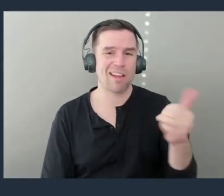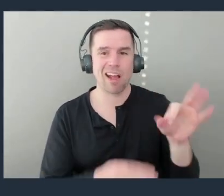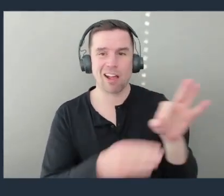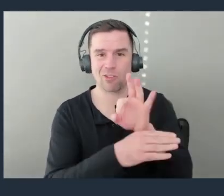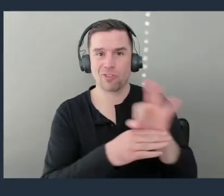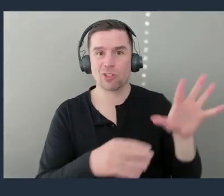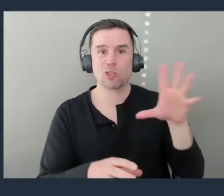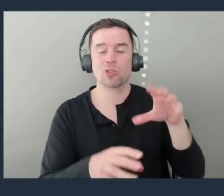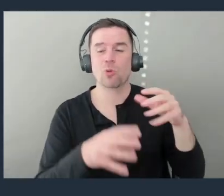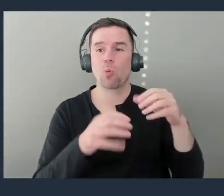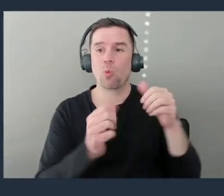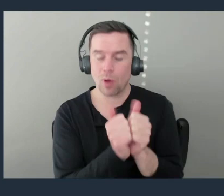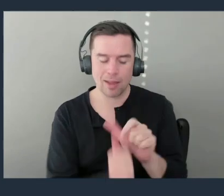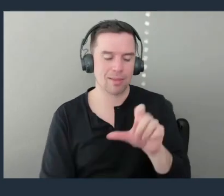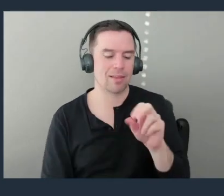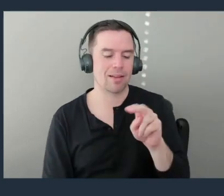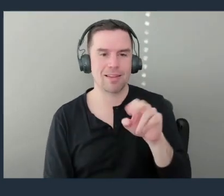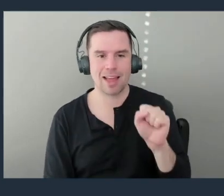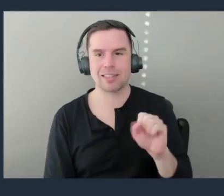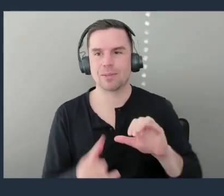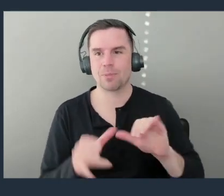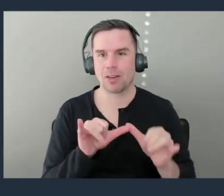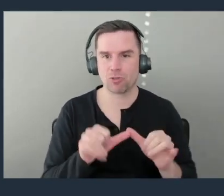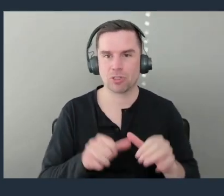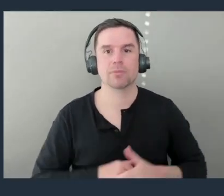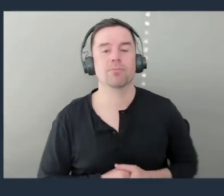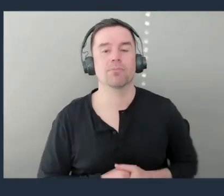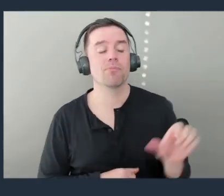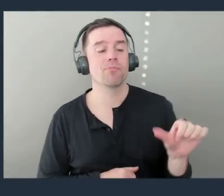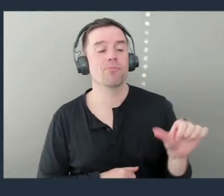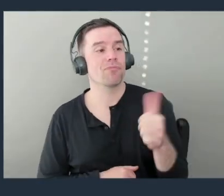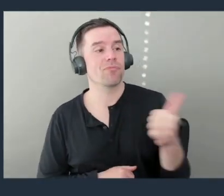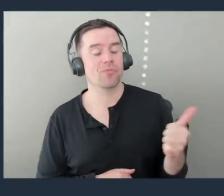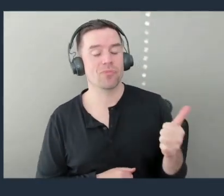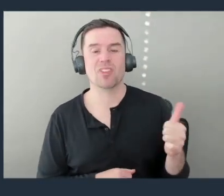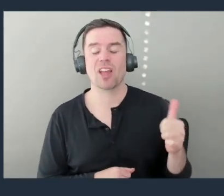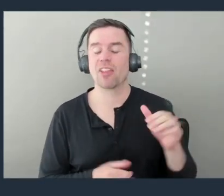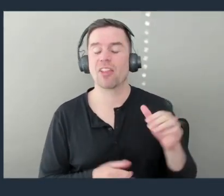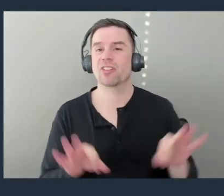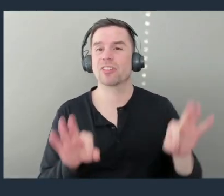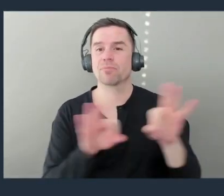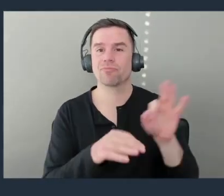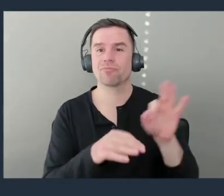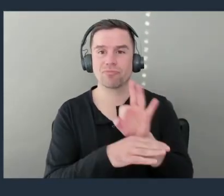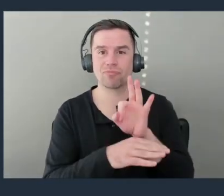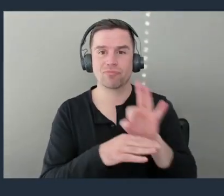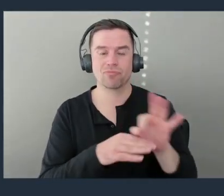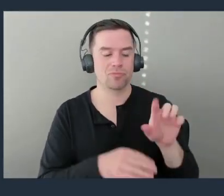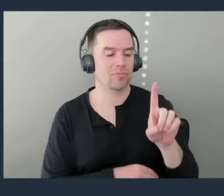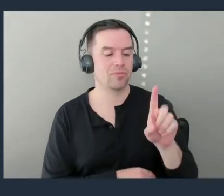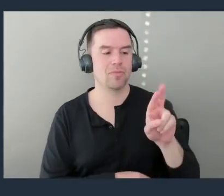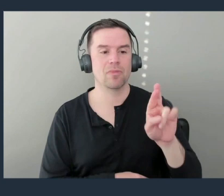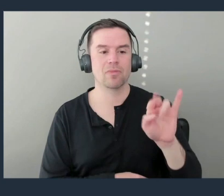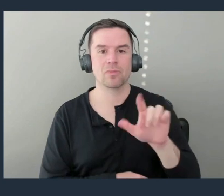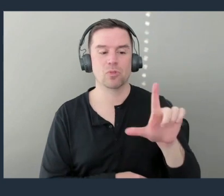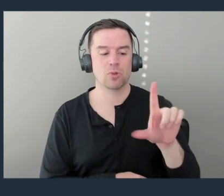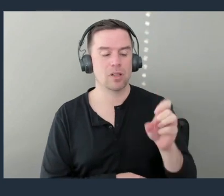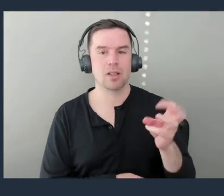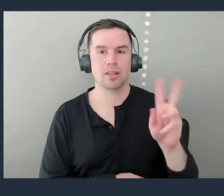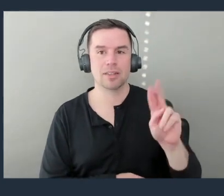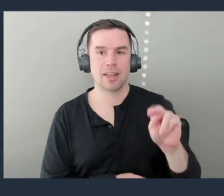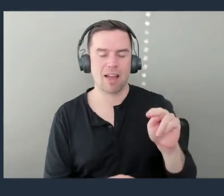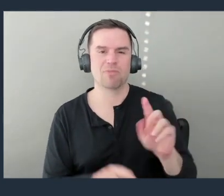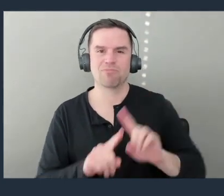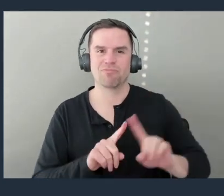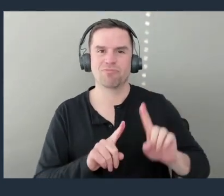Another key capability of Storage Lens is the ability to drill down to pre-aggregated dimensions at different levels.